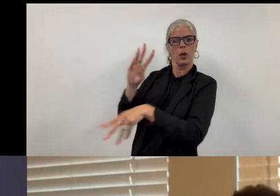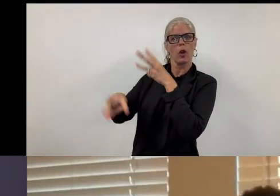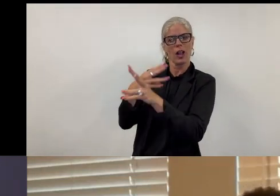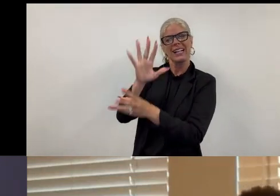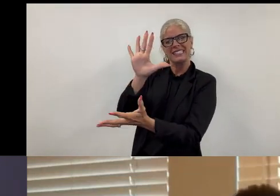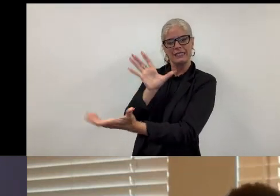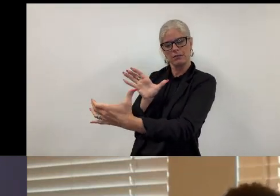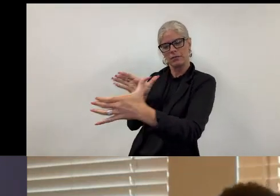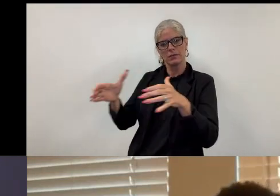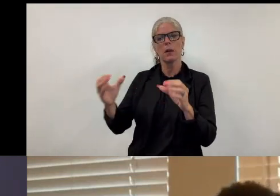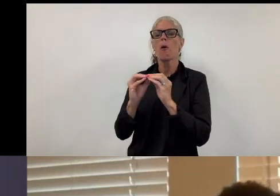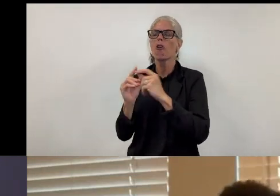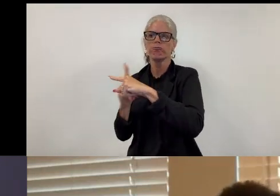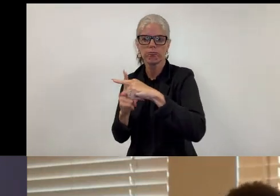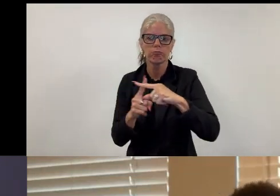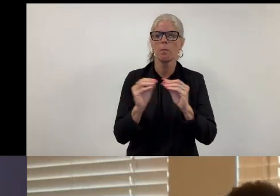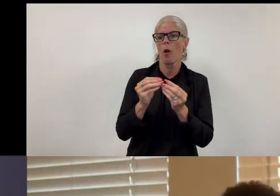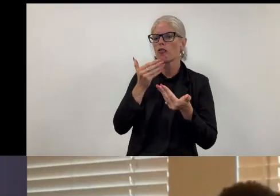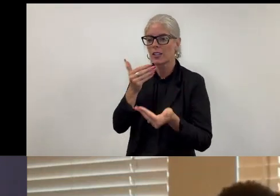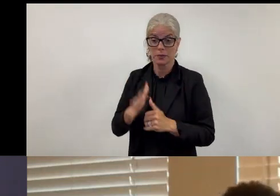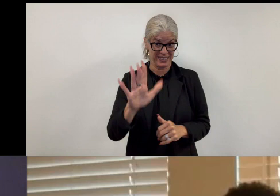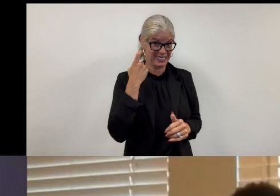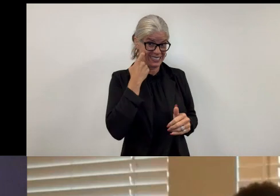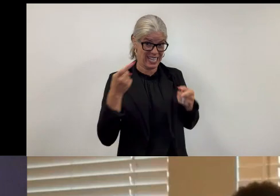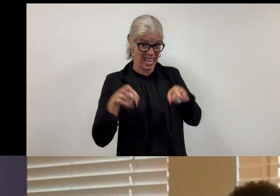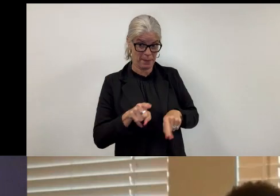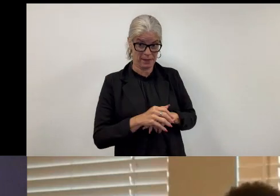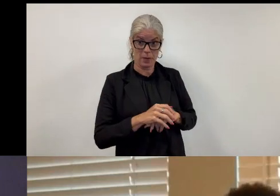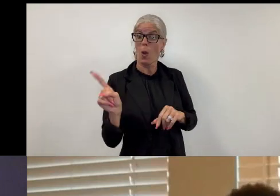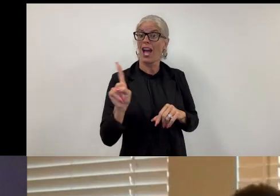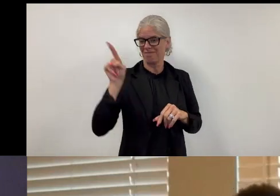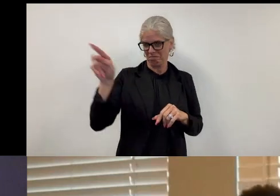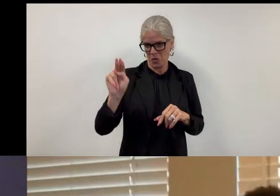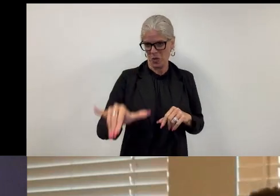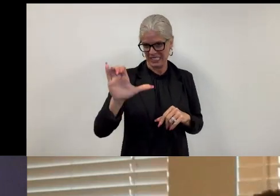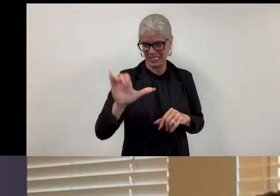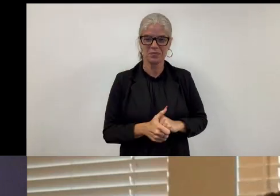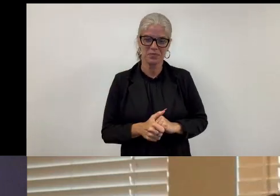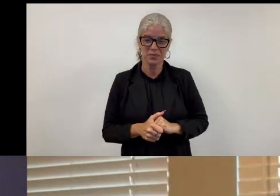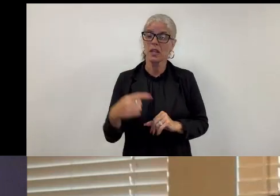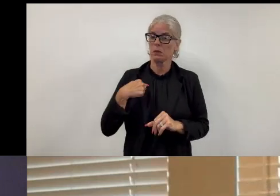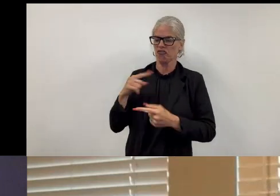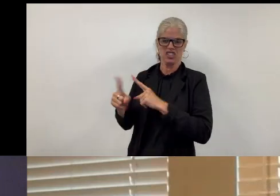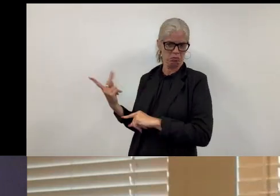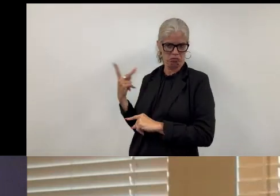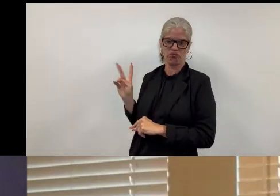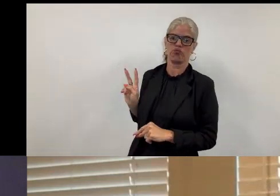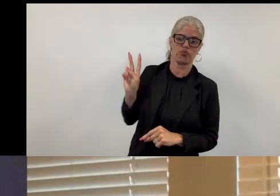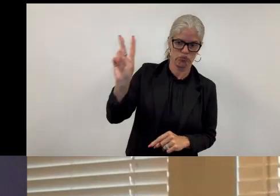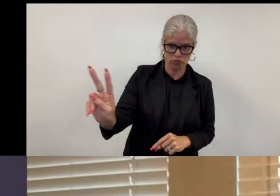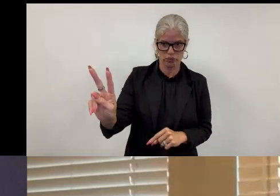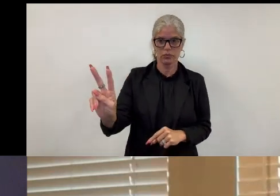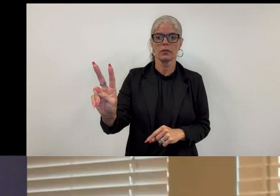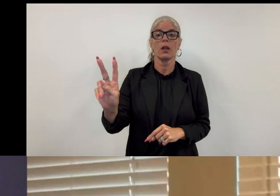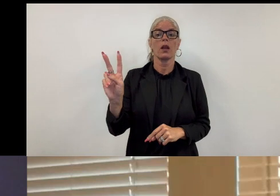shift that culture and that perspective across the board. A recent example of this, I was in New York City. Me and one of my best